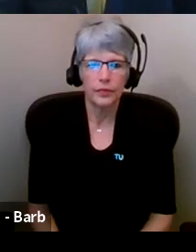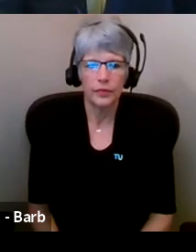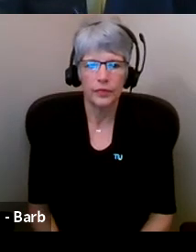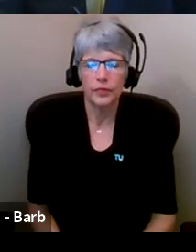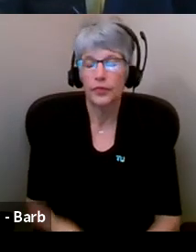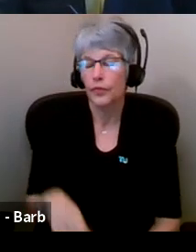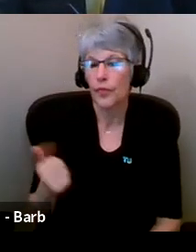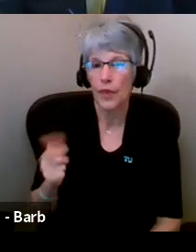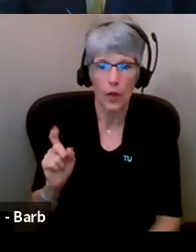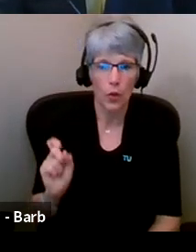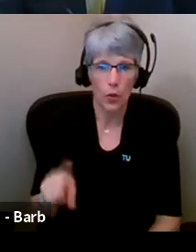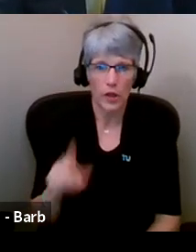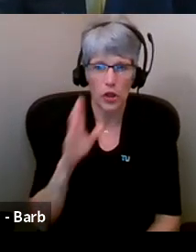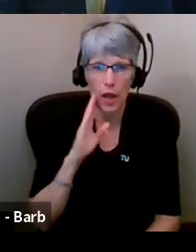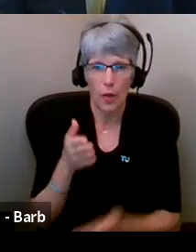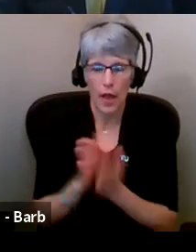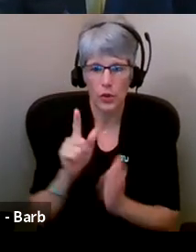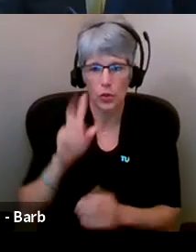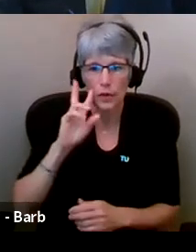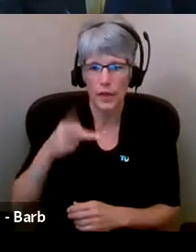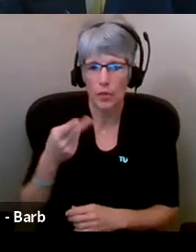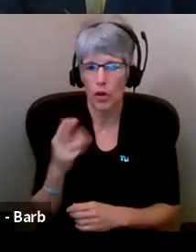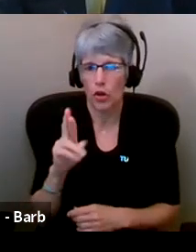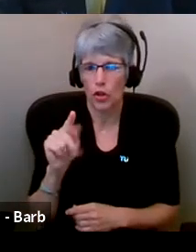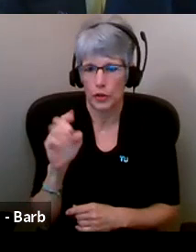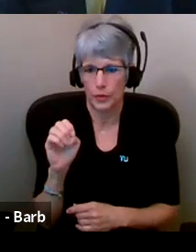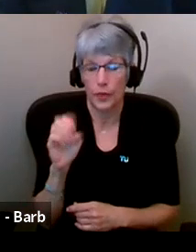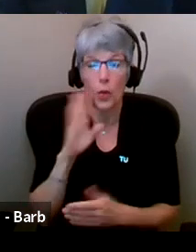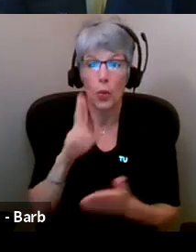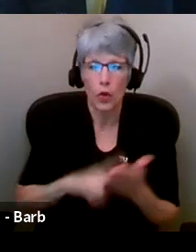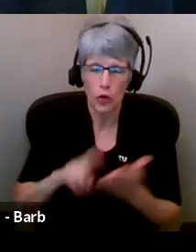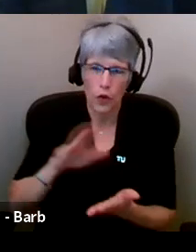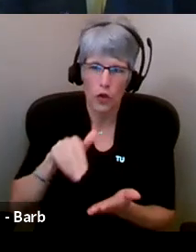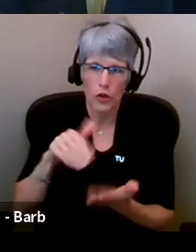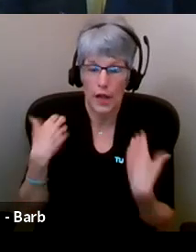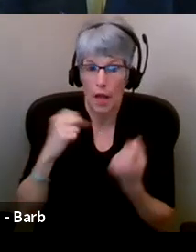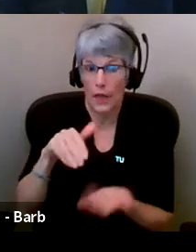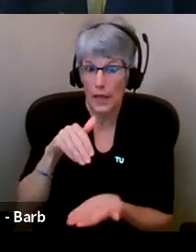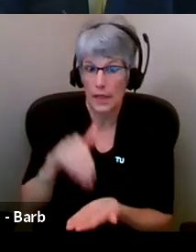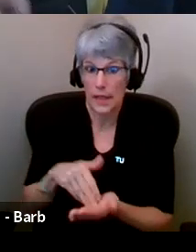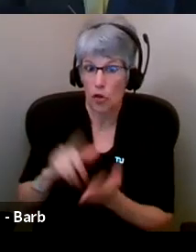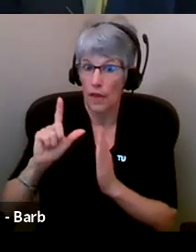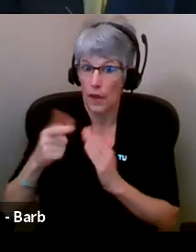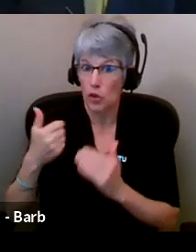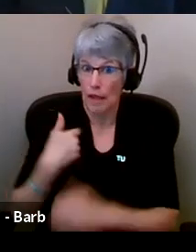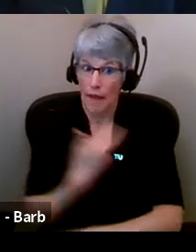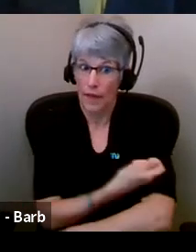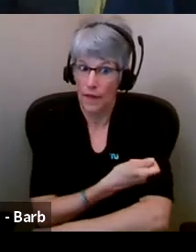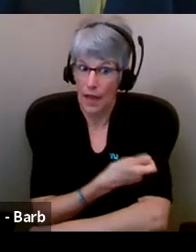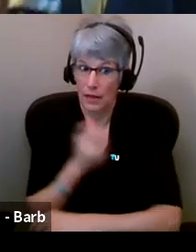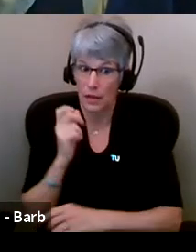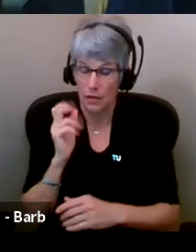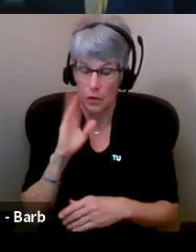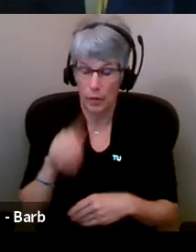Another question I'll pass to you, Vice President Hurte. Will the university's health center eventually have the vaccine to distribute to faculty, staff,